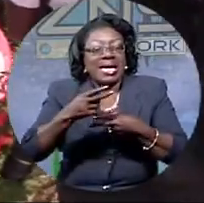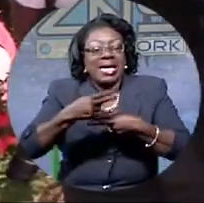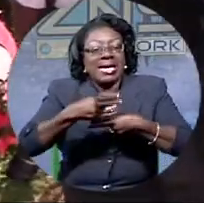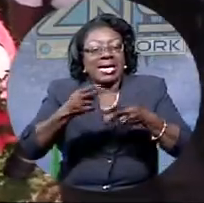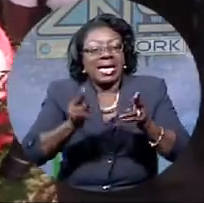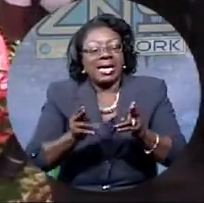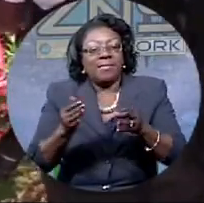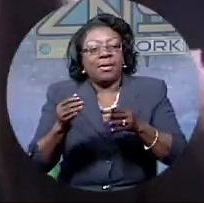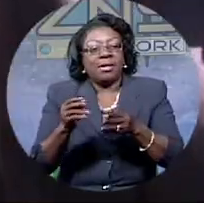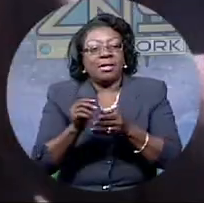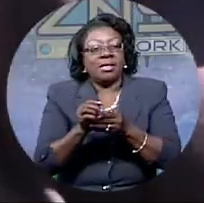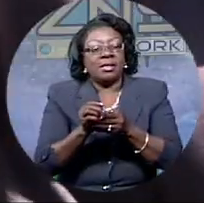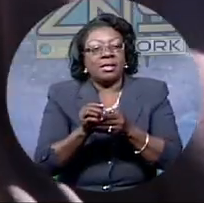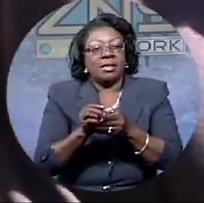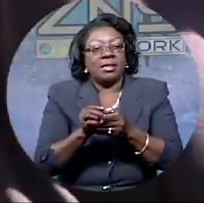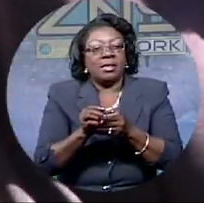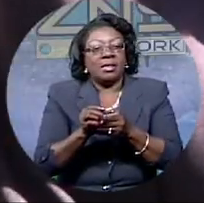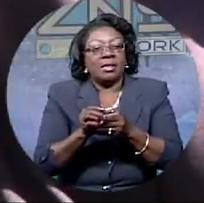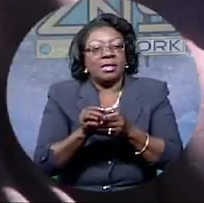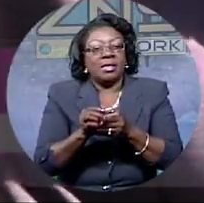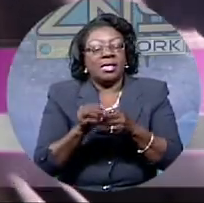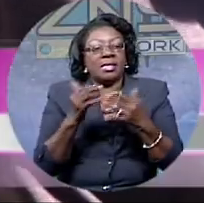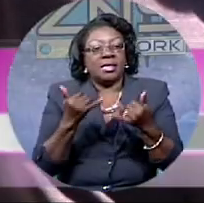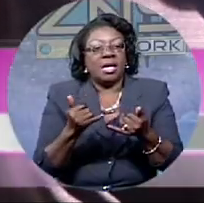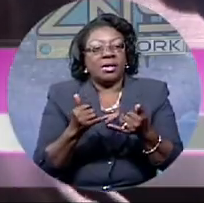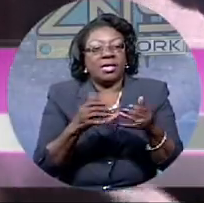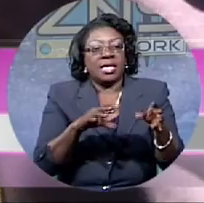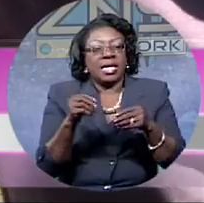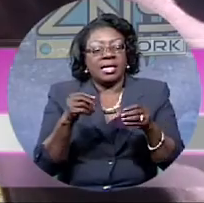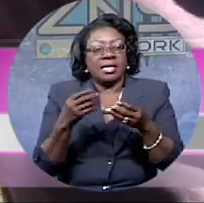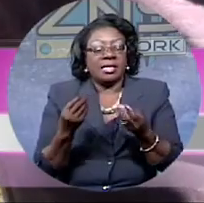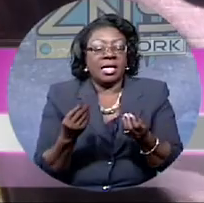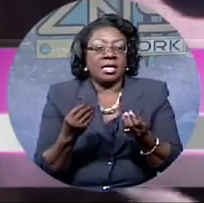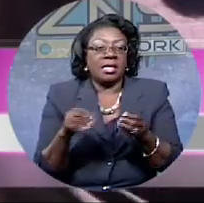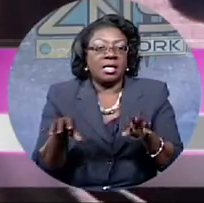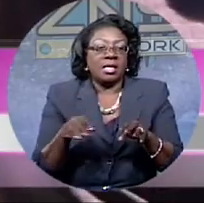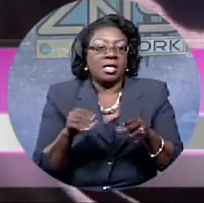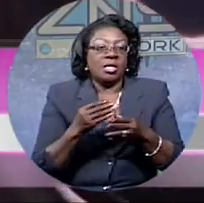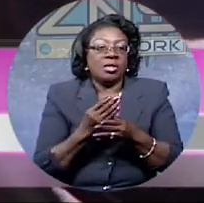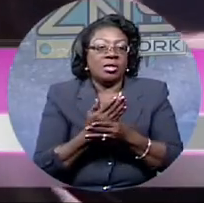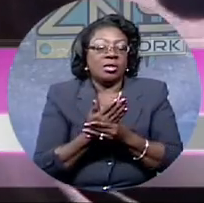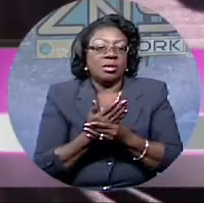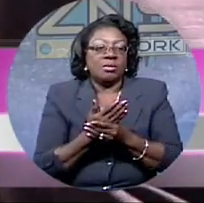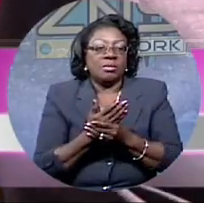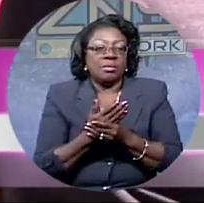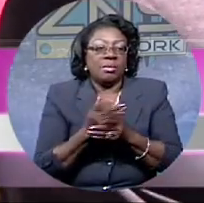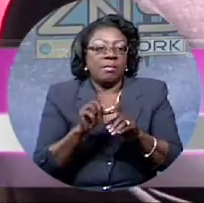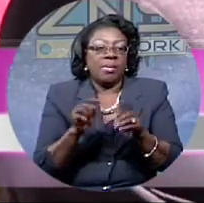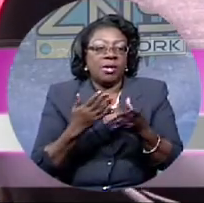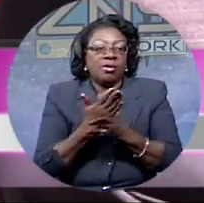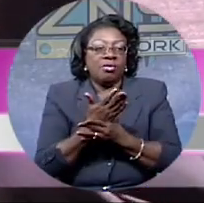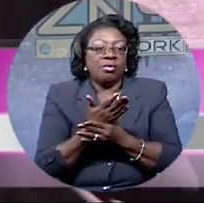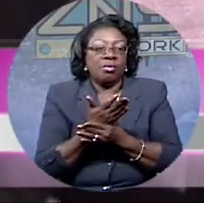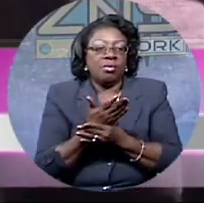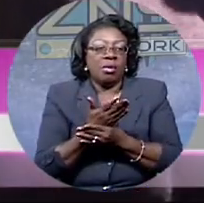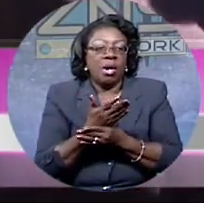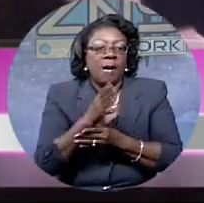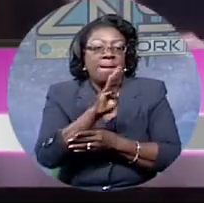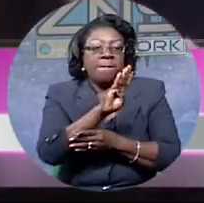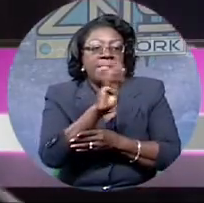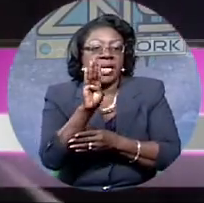area of New Providence. We've learned now how to get it done, not through the official urban renewal channels, but through